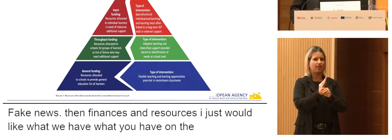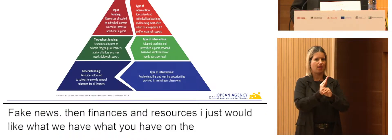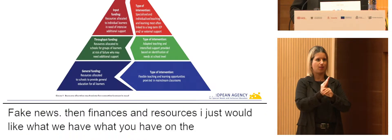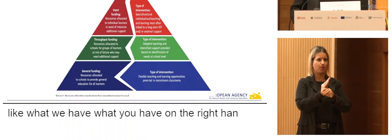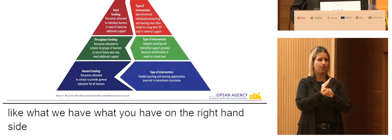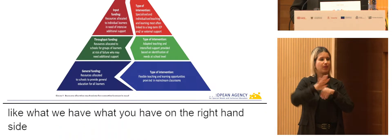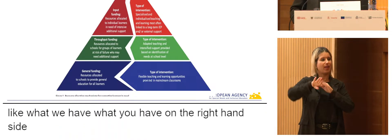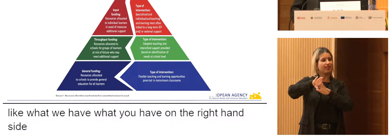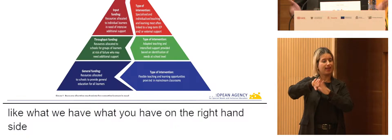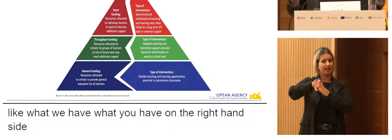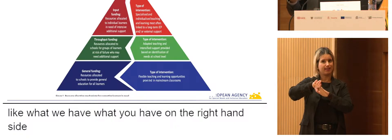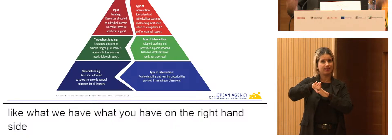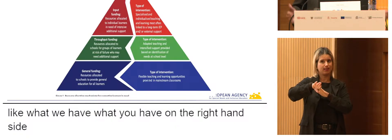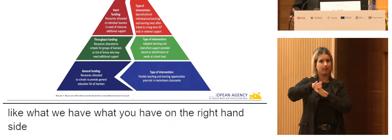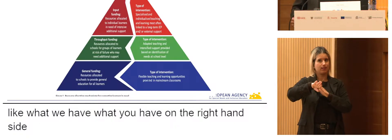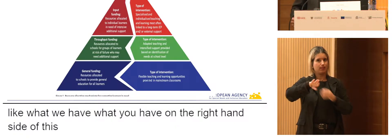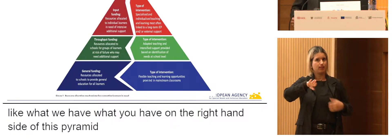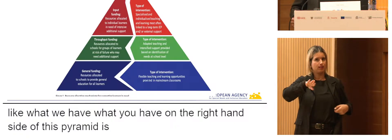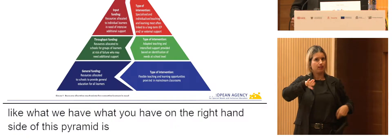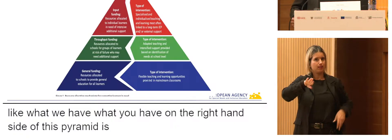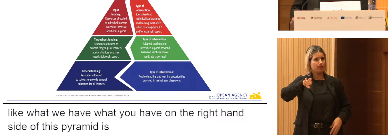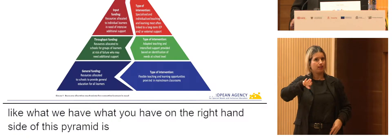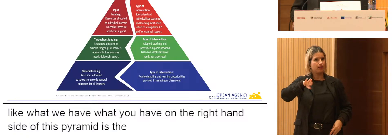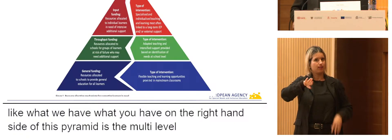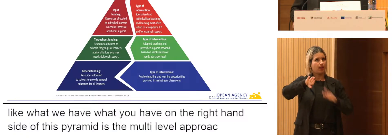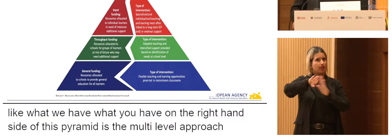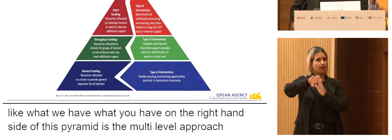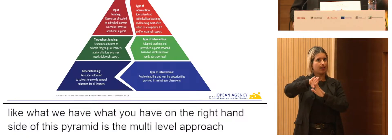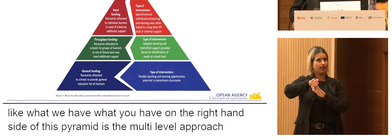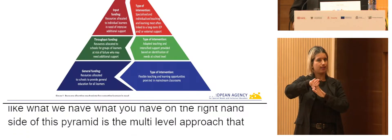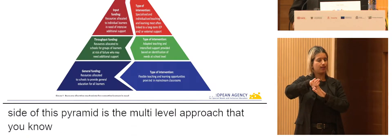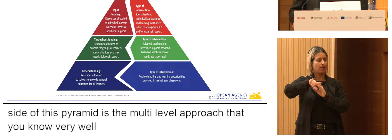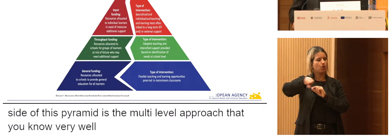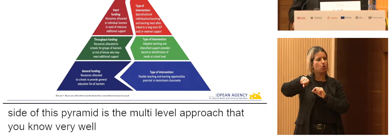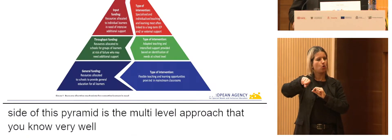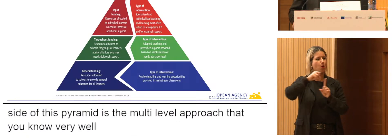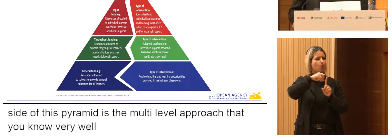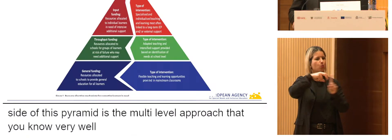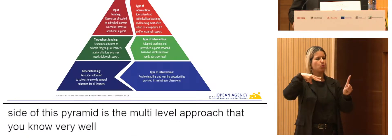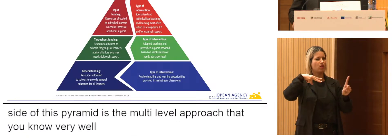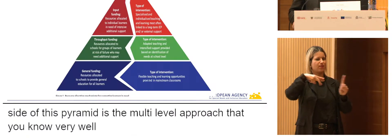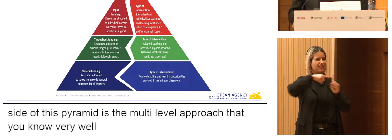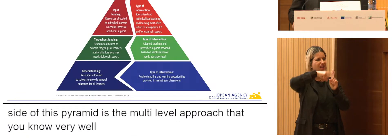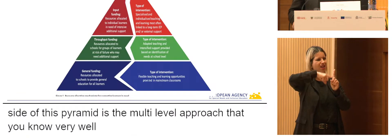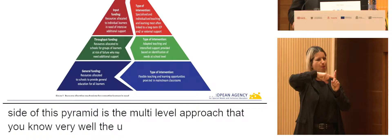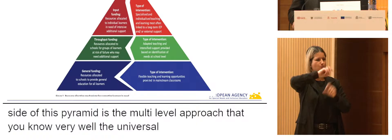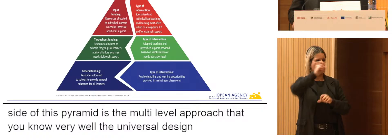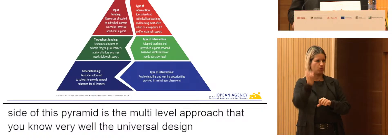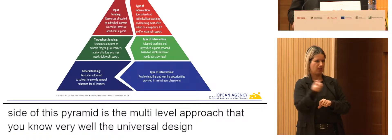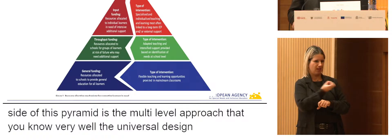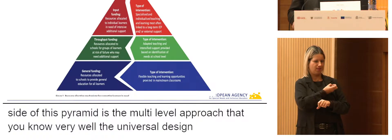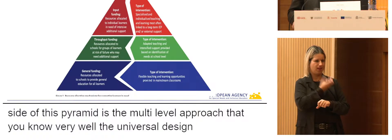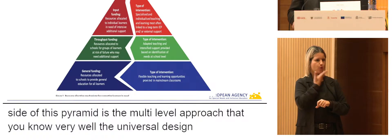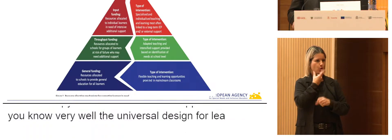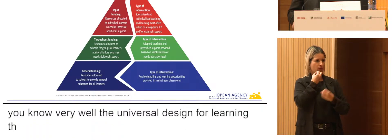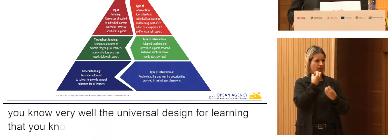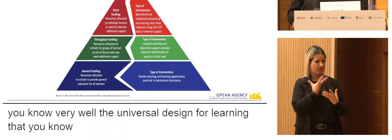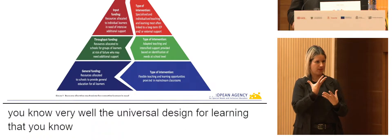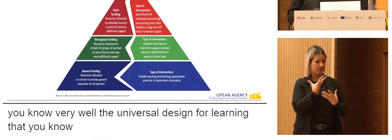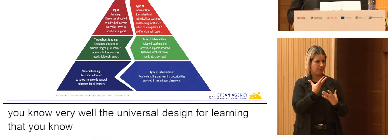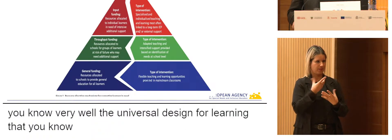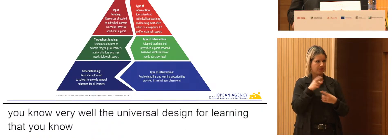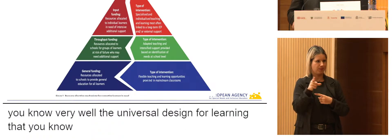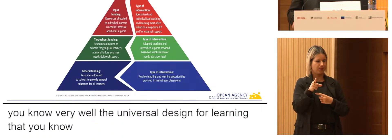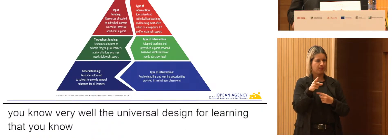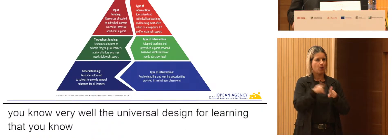of this pyramid is the multi-level approach that you know very well. The universal design for learning that you know.